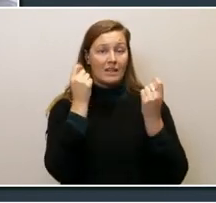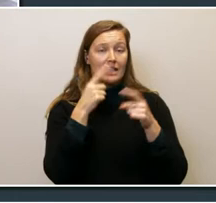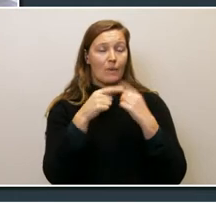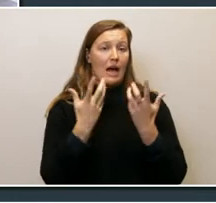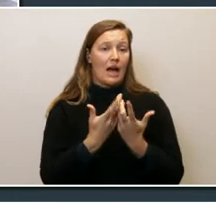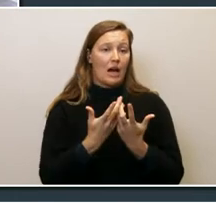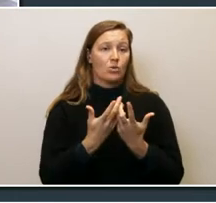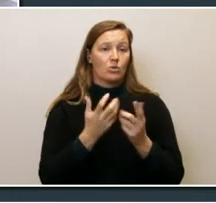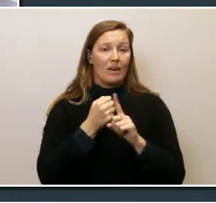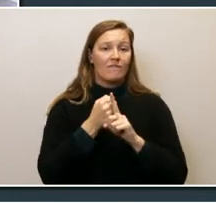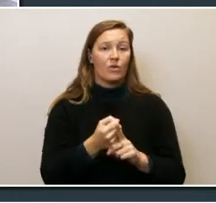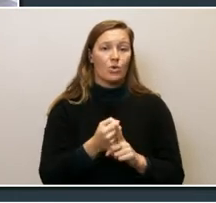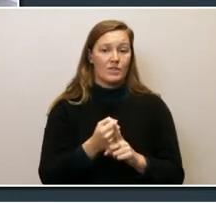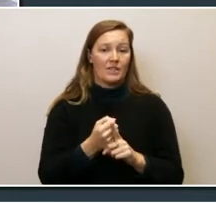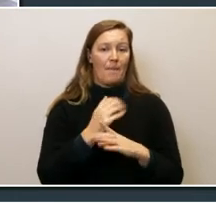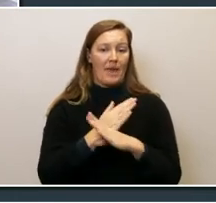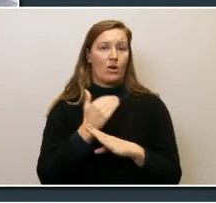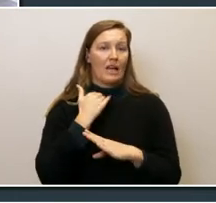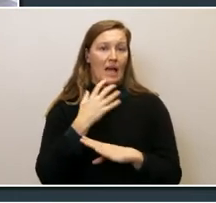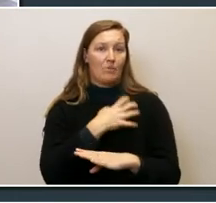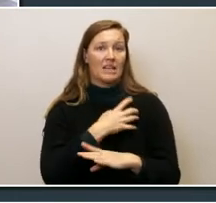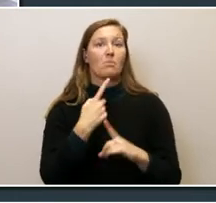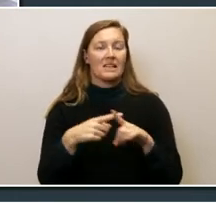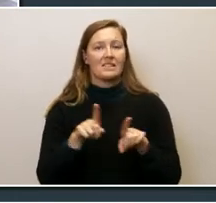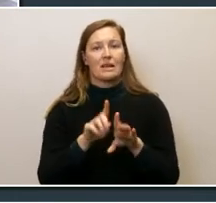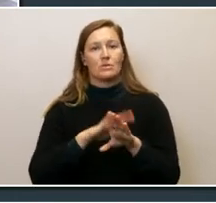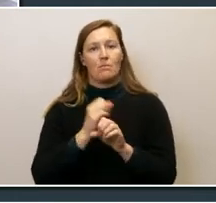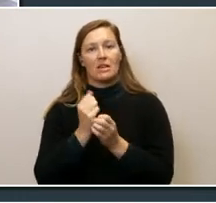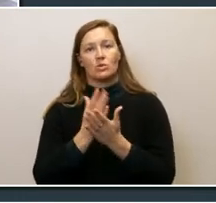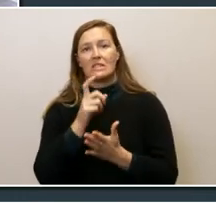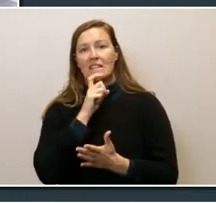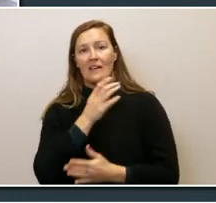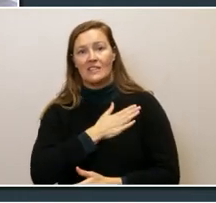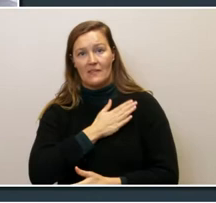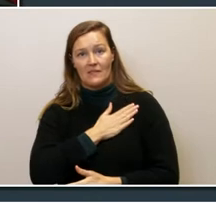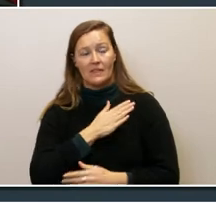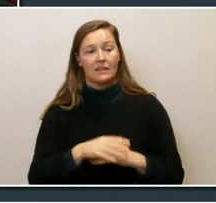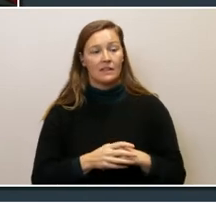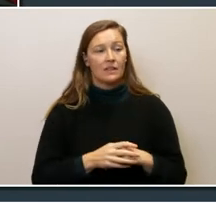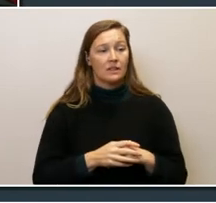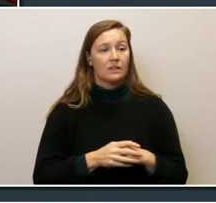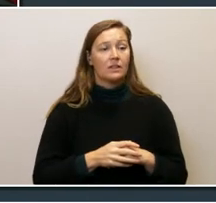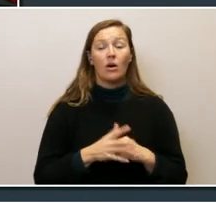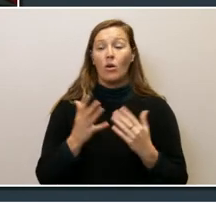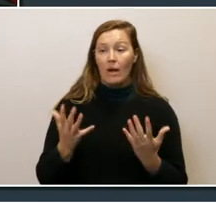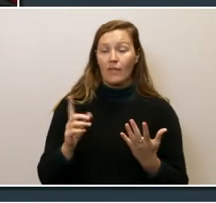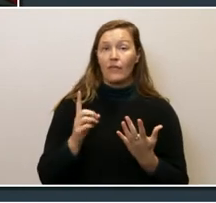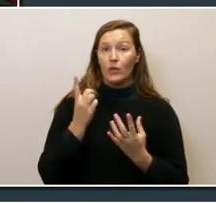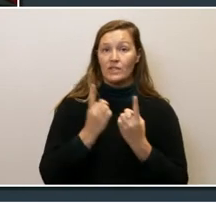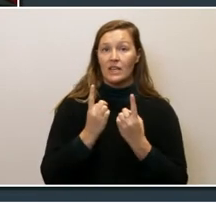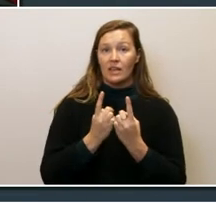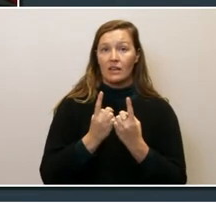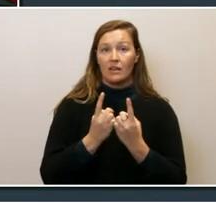we can actually go about enforcing that legislation whilst keeping our staff safe. Well, first and foremost, I would say that this is